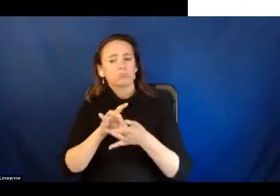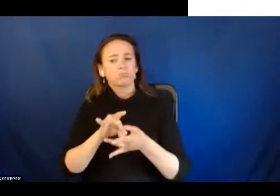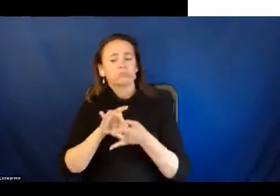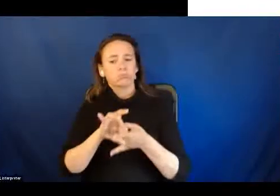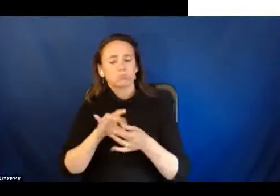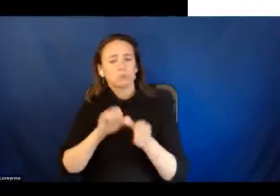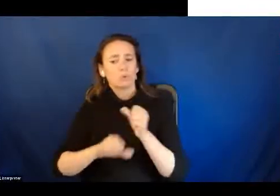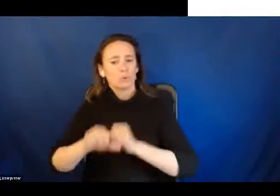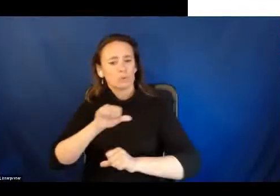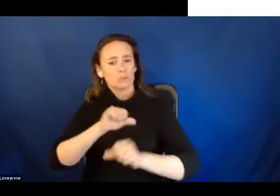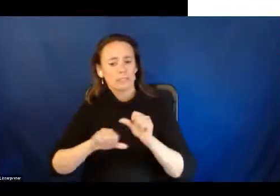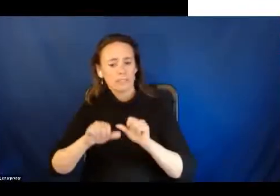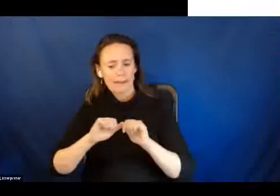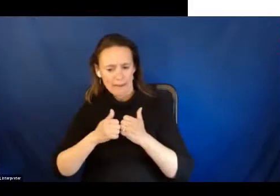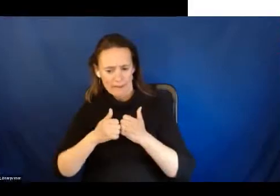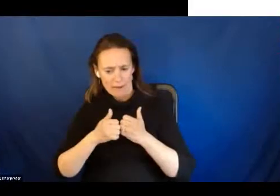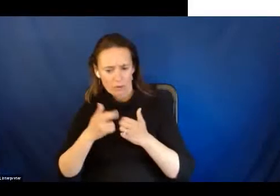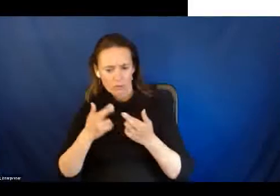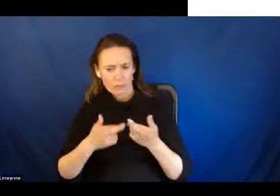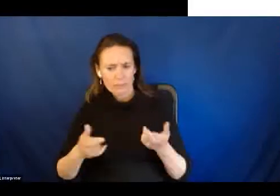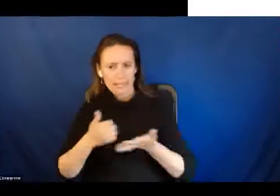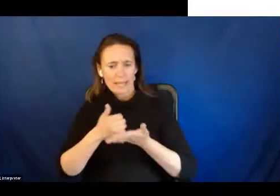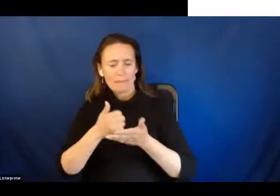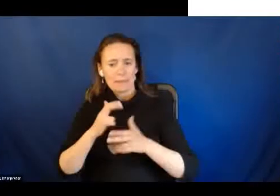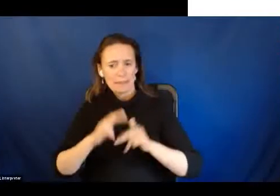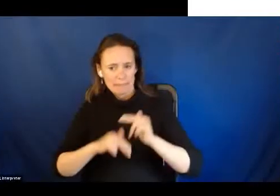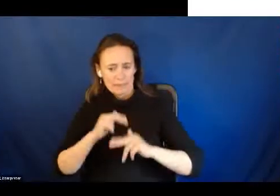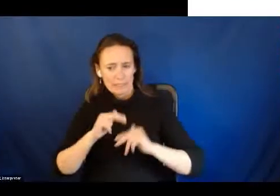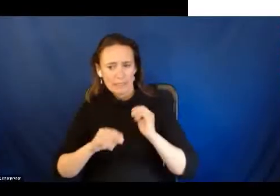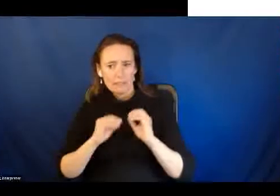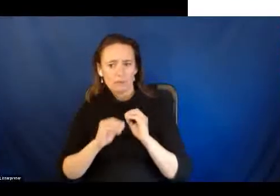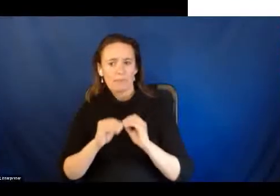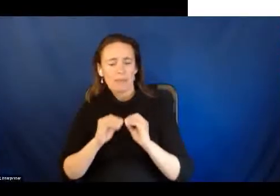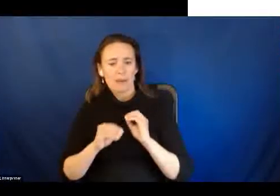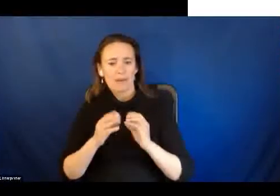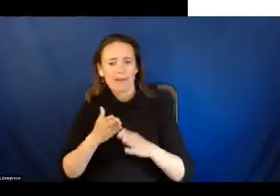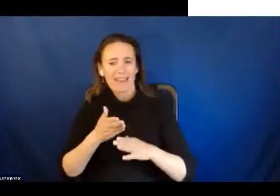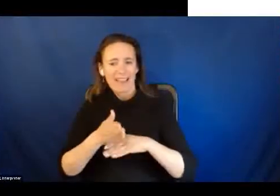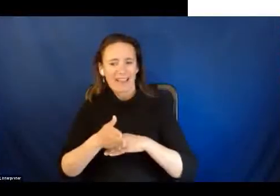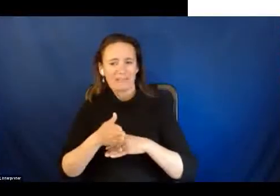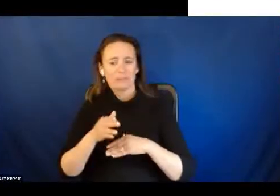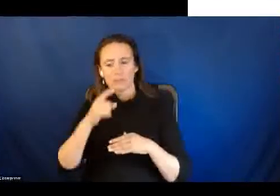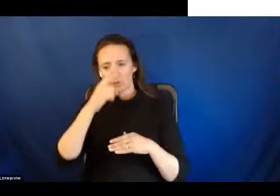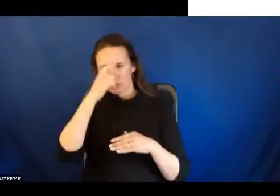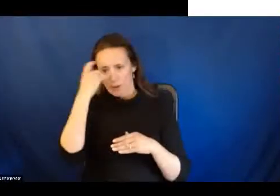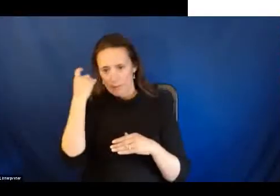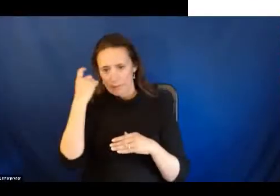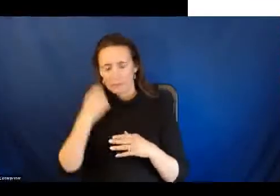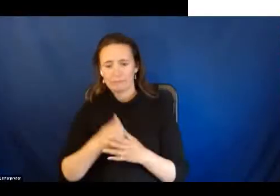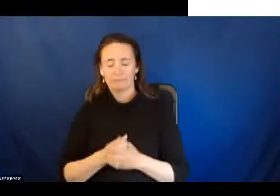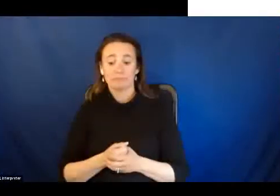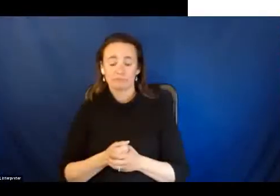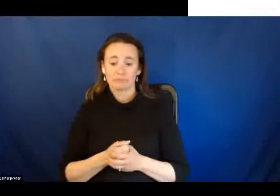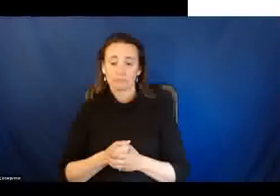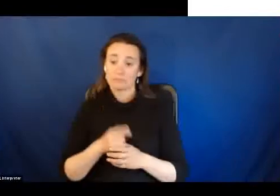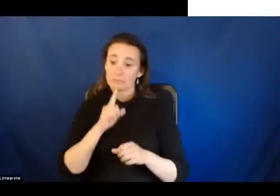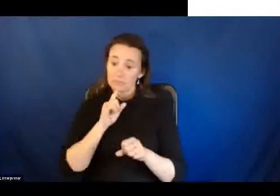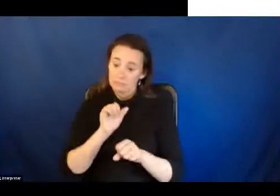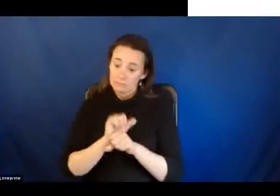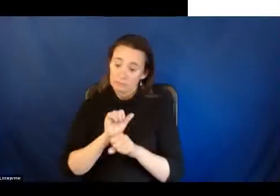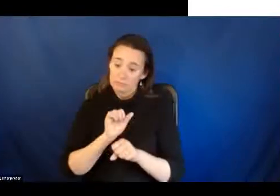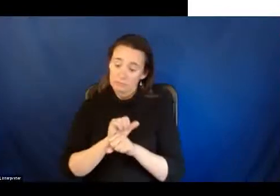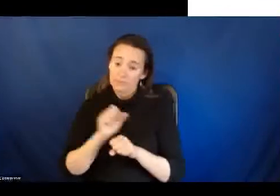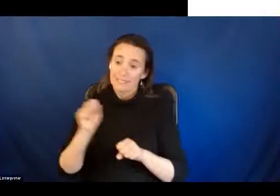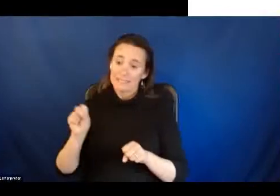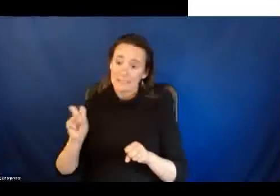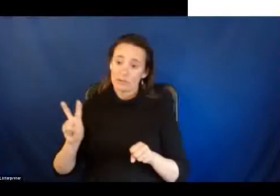can help survivors build and repair relationships after trauma? In reality, sexual violence really does